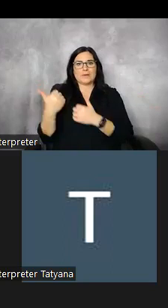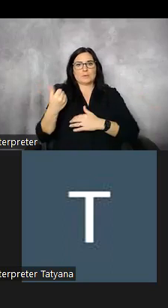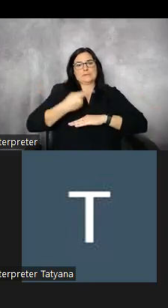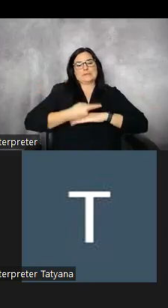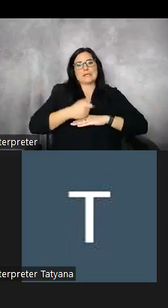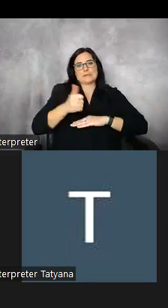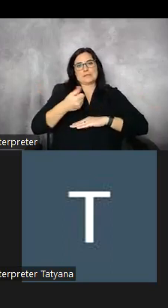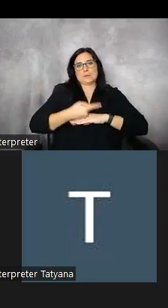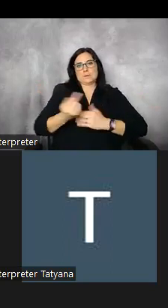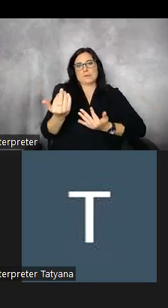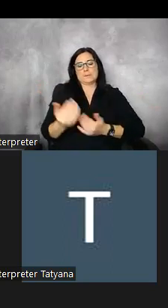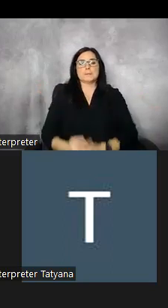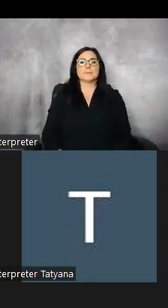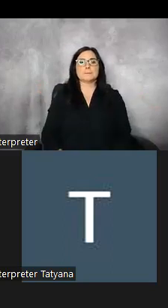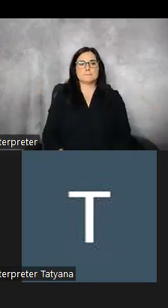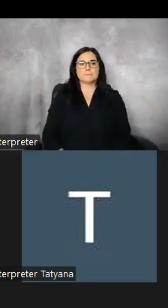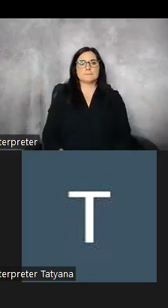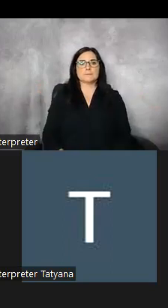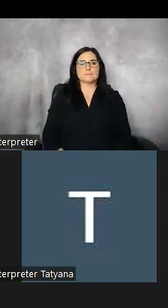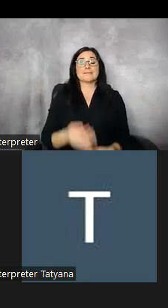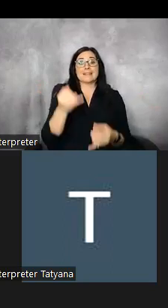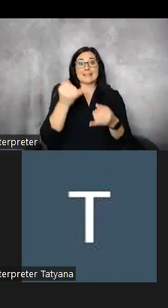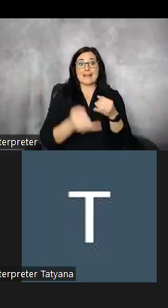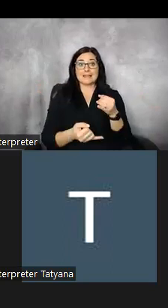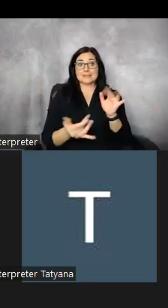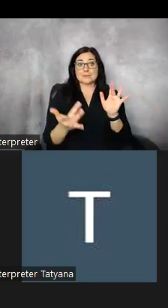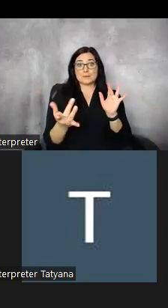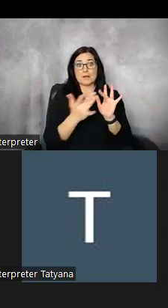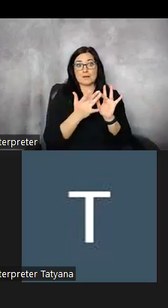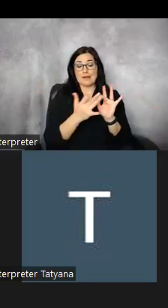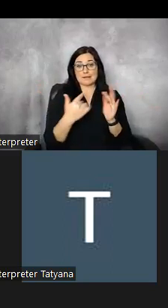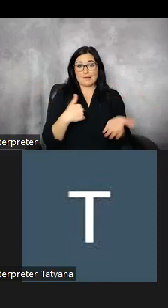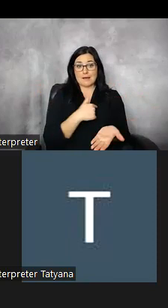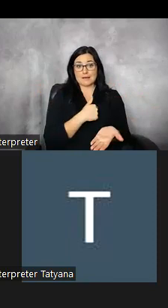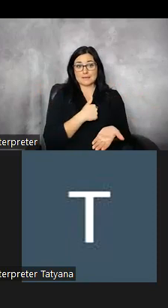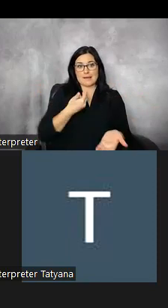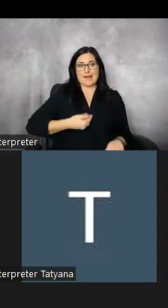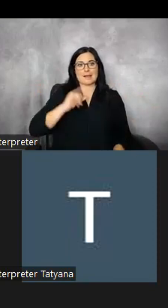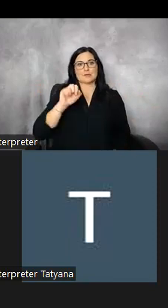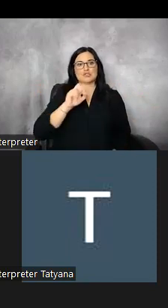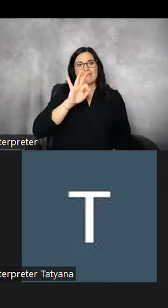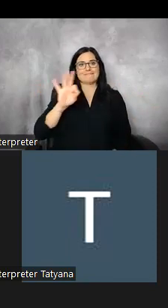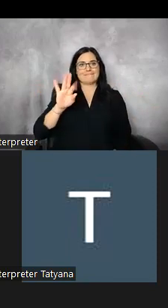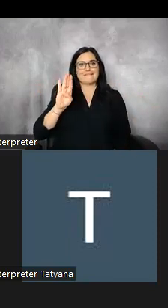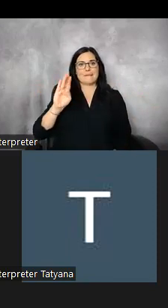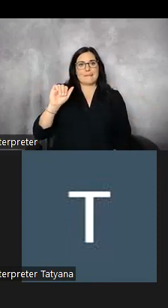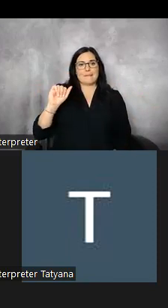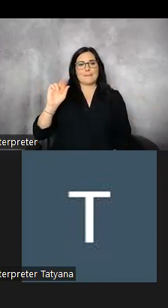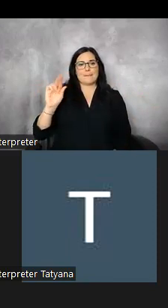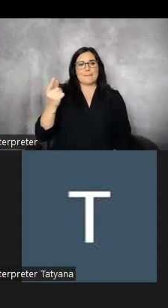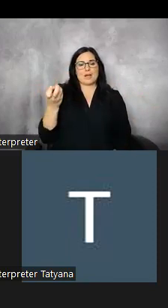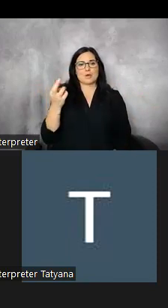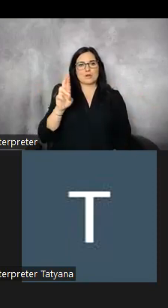And then this is the last page of the contact us. I'm Jeff Baugher again. I'm the director of the